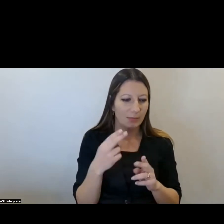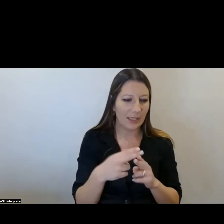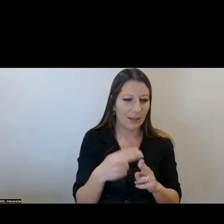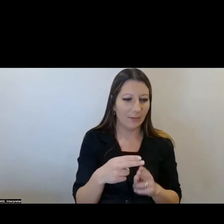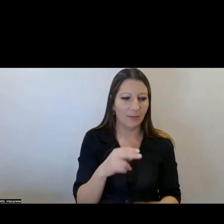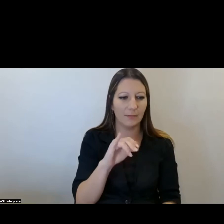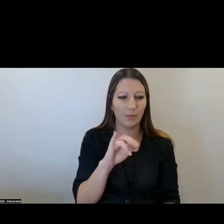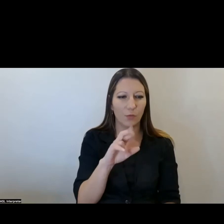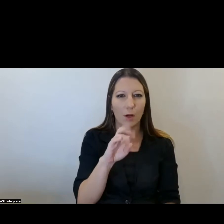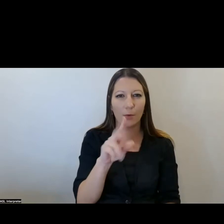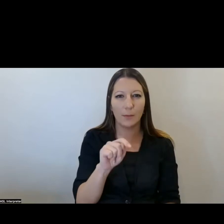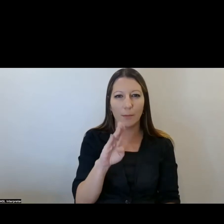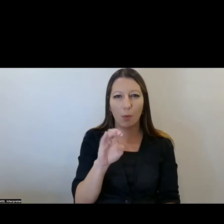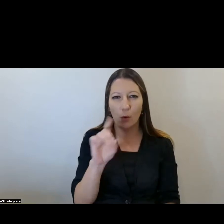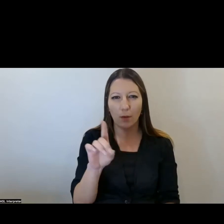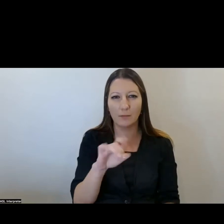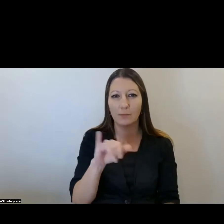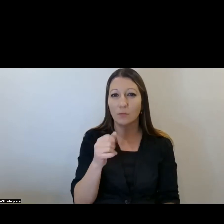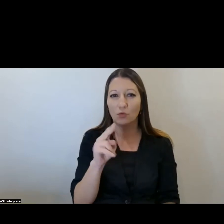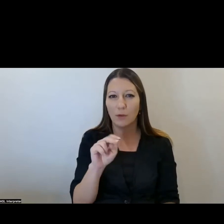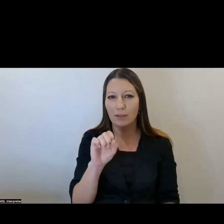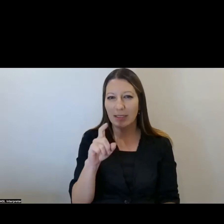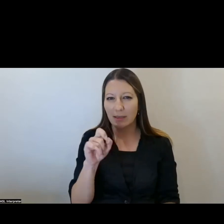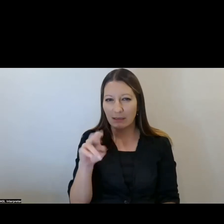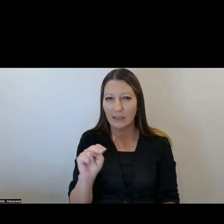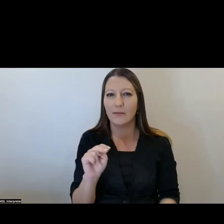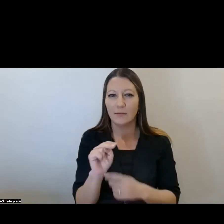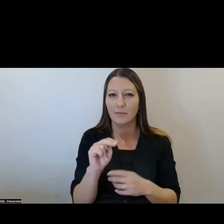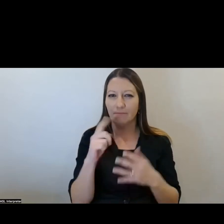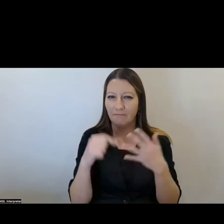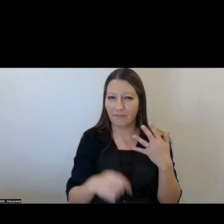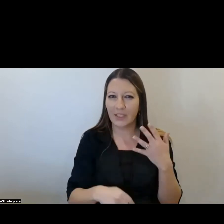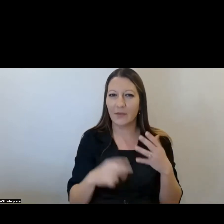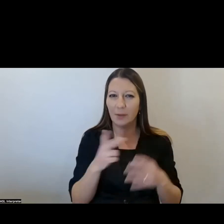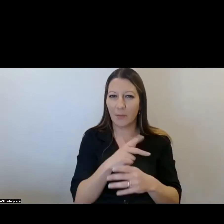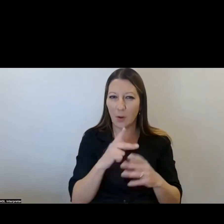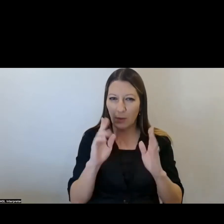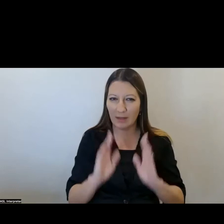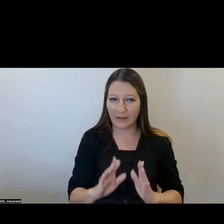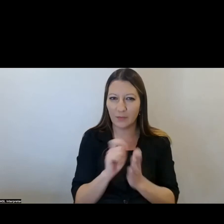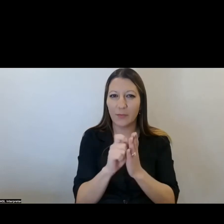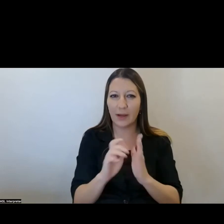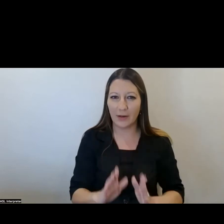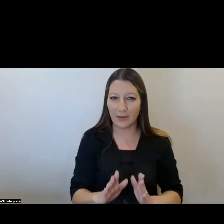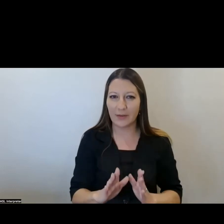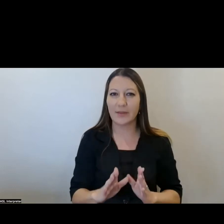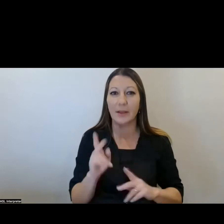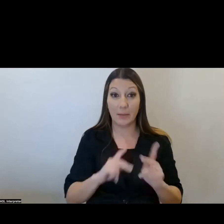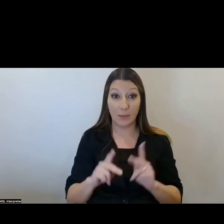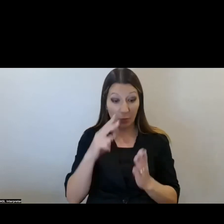Sexton, so on. And these become sort of romantic figures. If you actually go back and read their poems, they